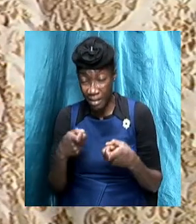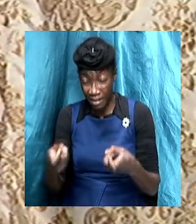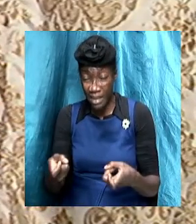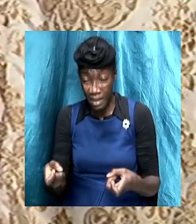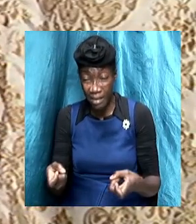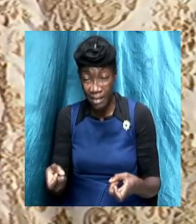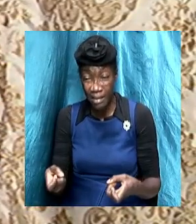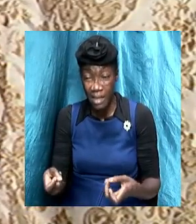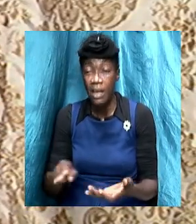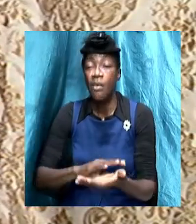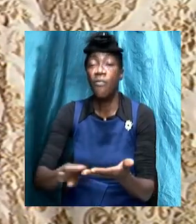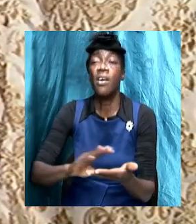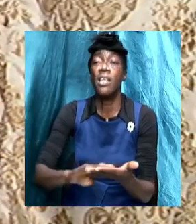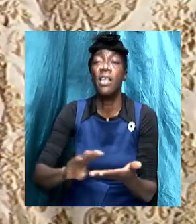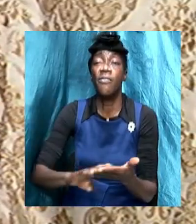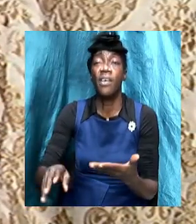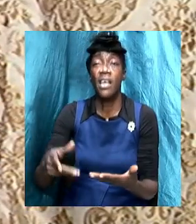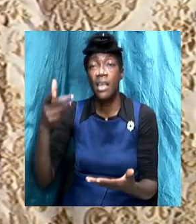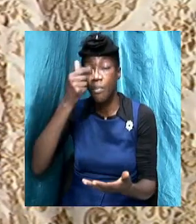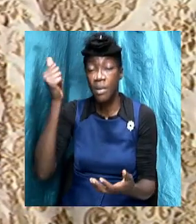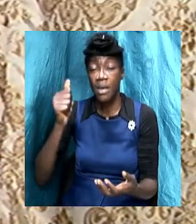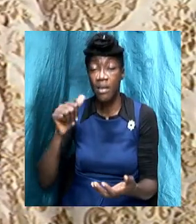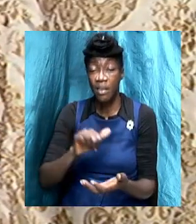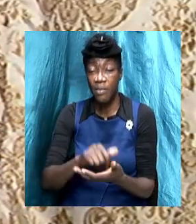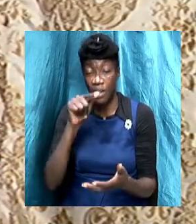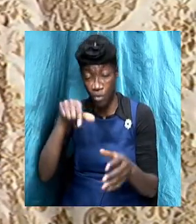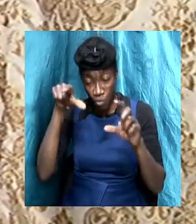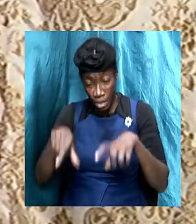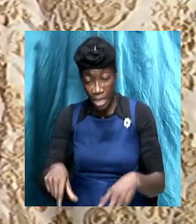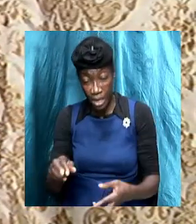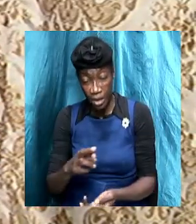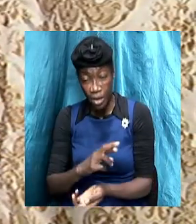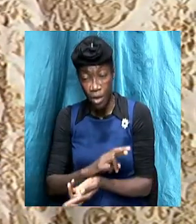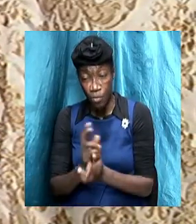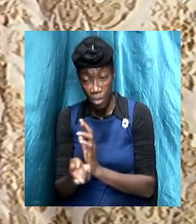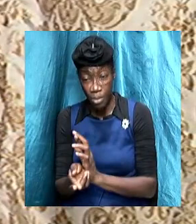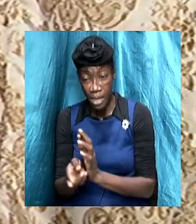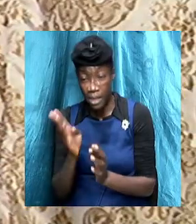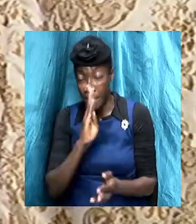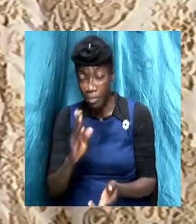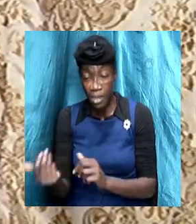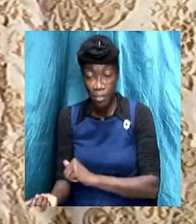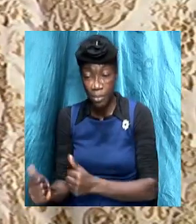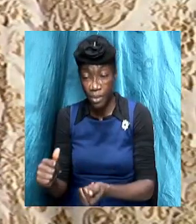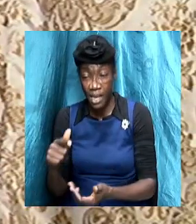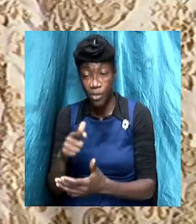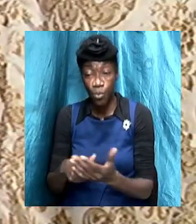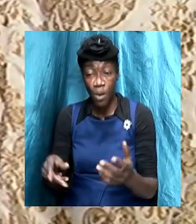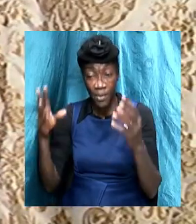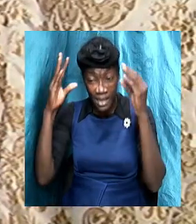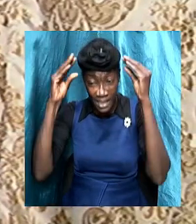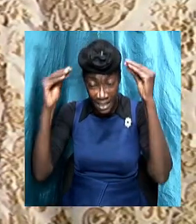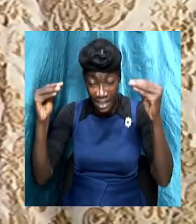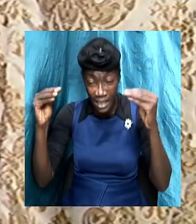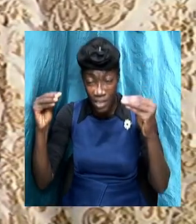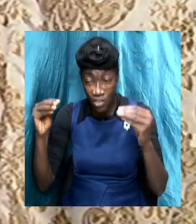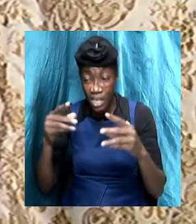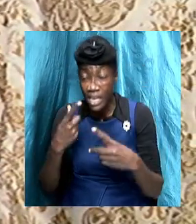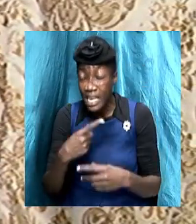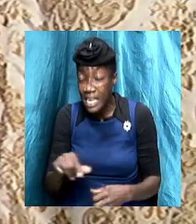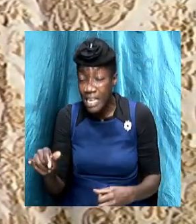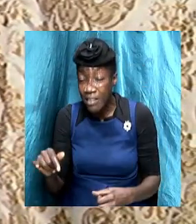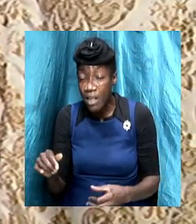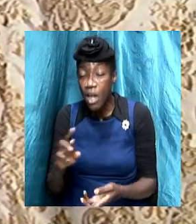And because of that, you can now repent and get baptized. What they're teaching then is that repentance and